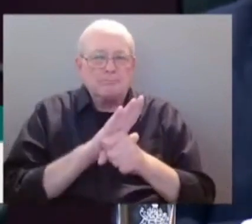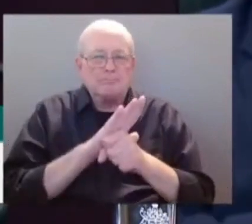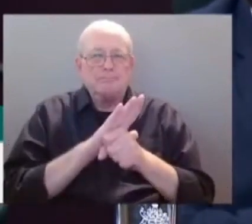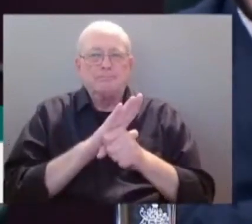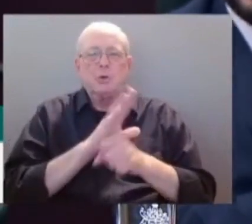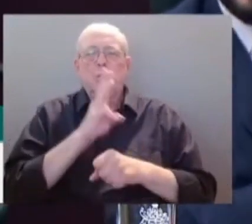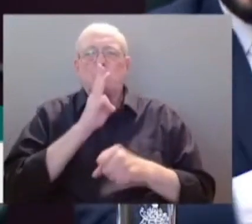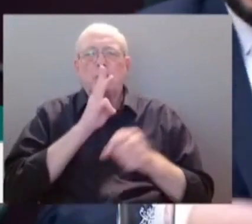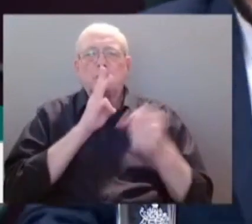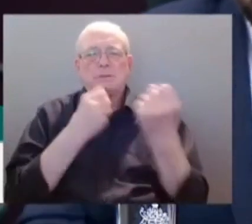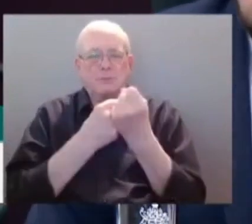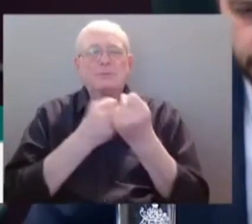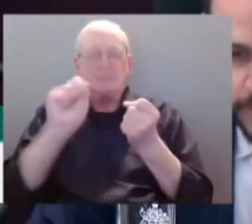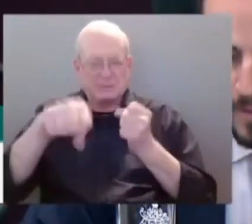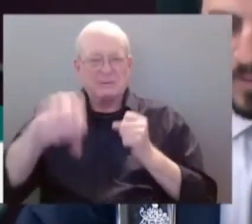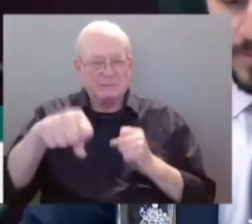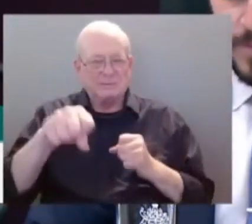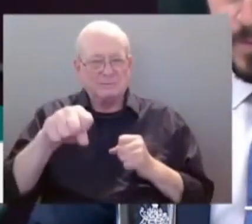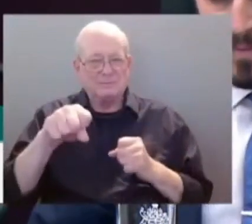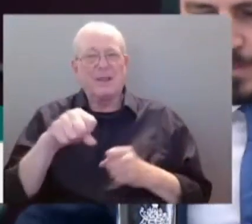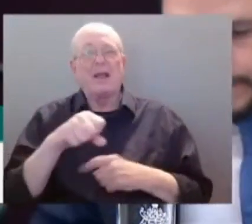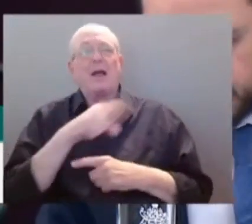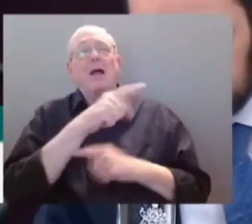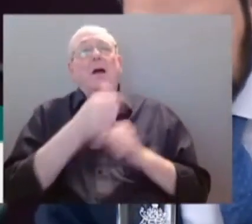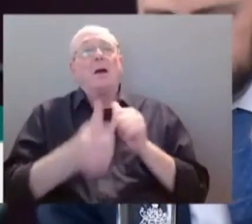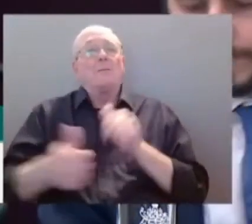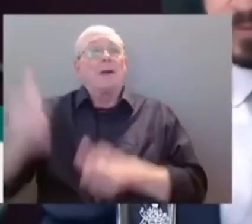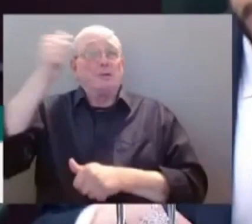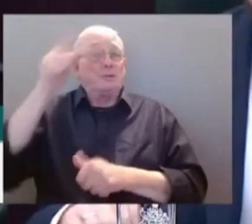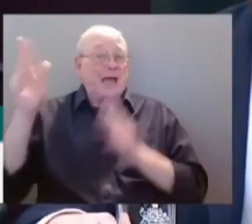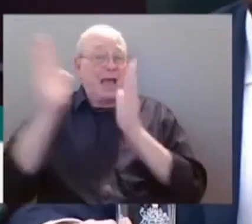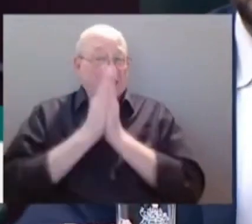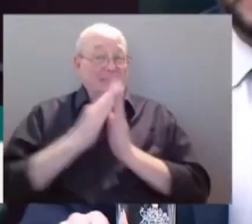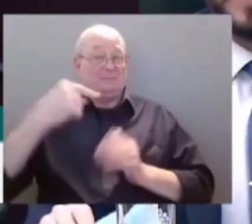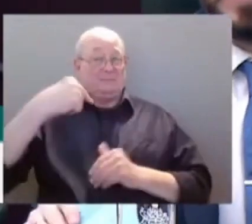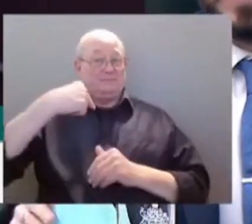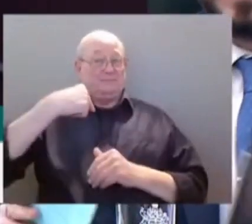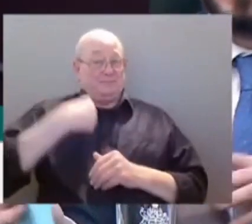asked me to prioritize reviewing our water allocations so that we can maximize that for generations to come. The Honourable